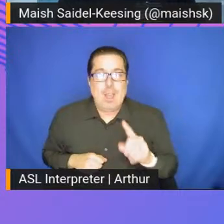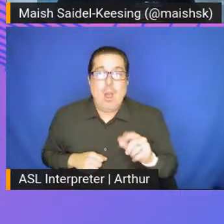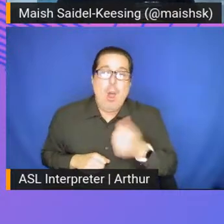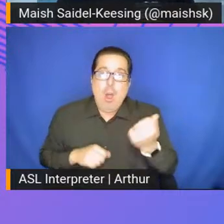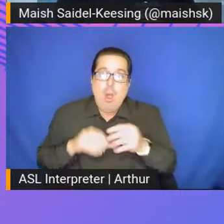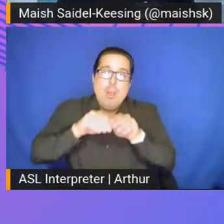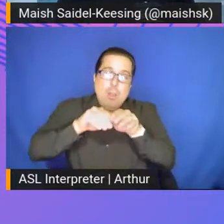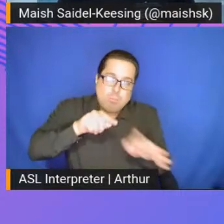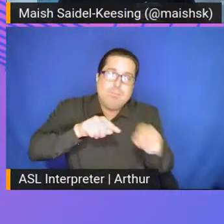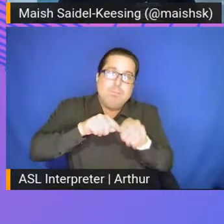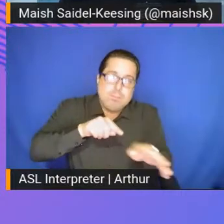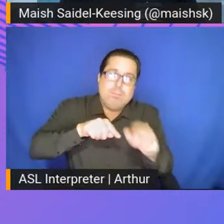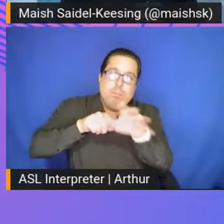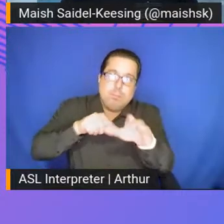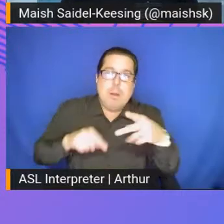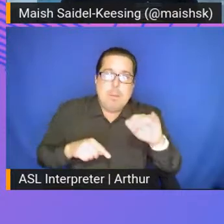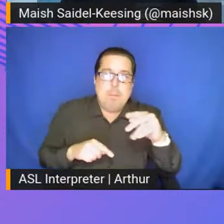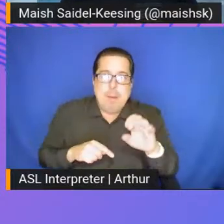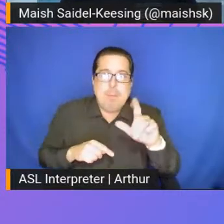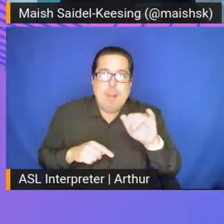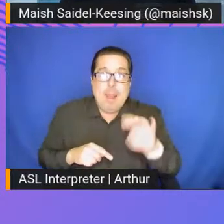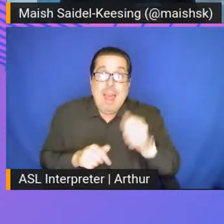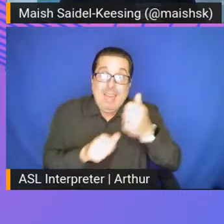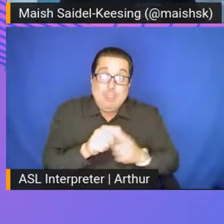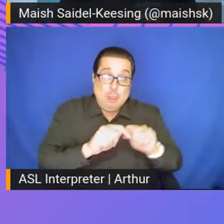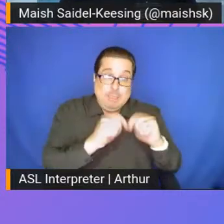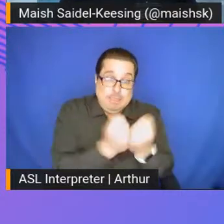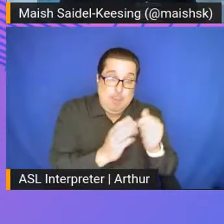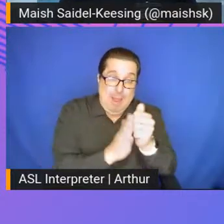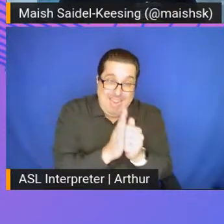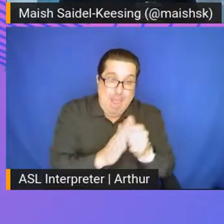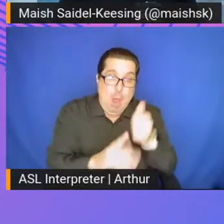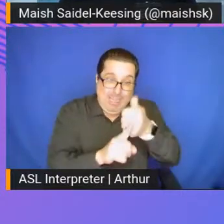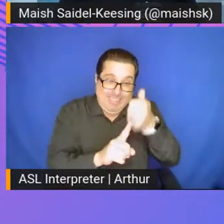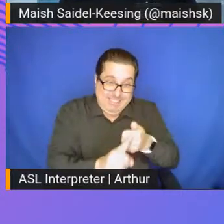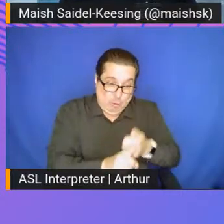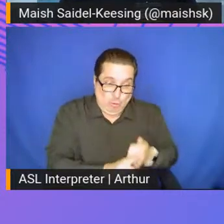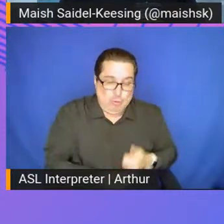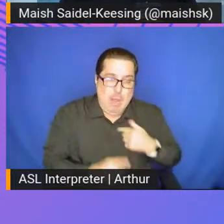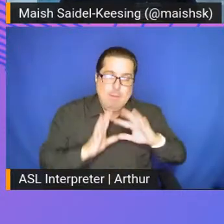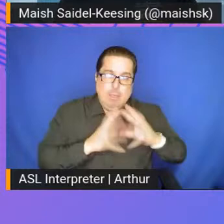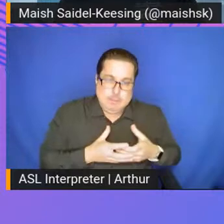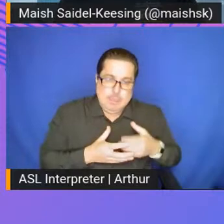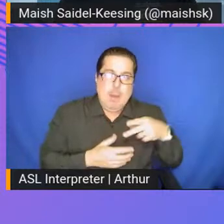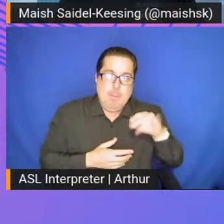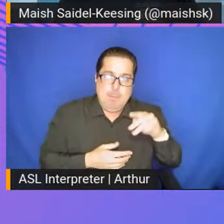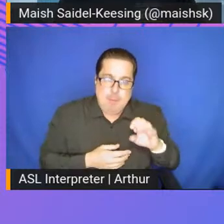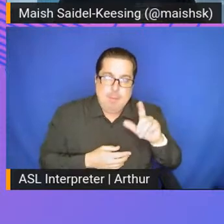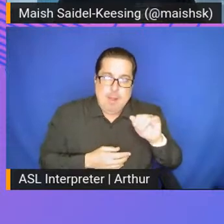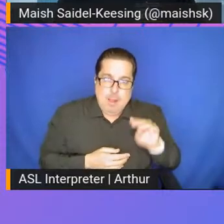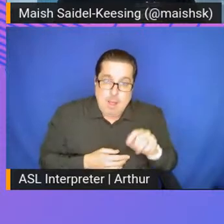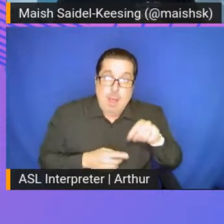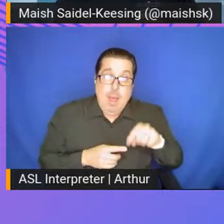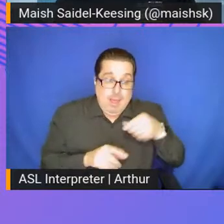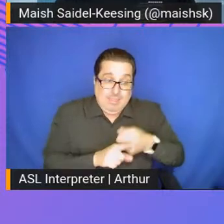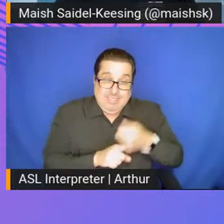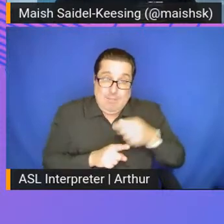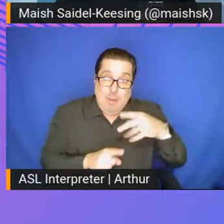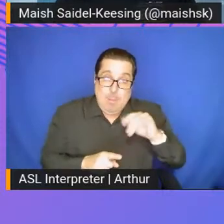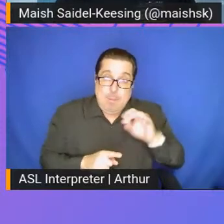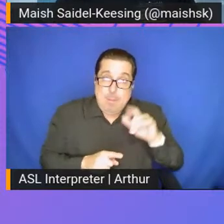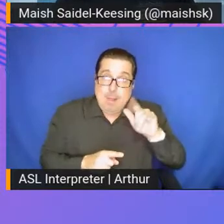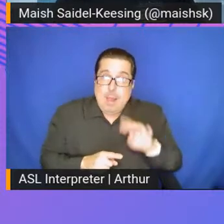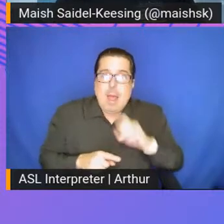in. So now each team account has a set of pipelines, and the pipelines are all